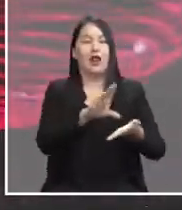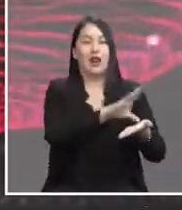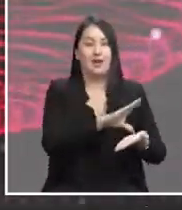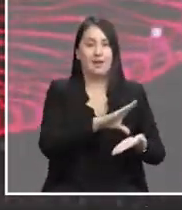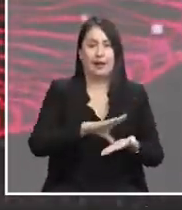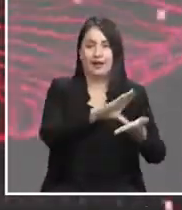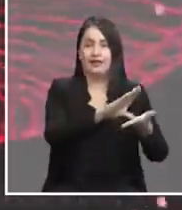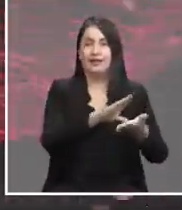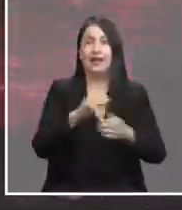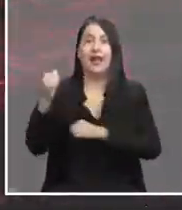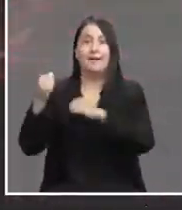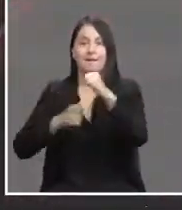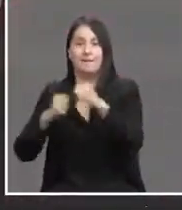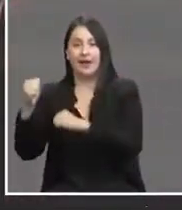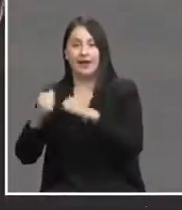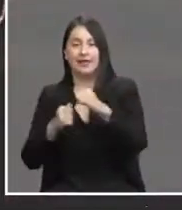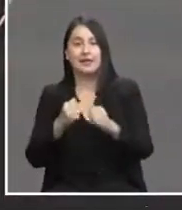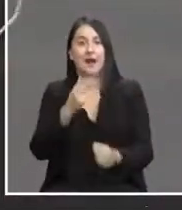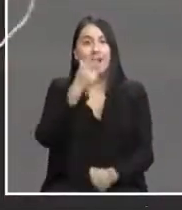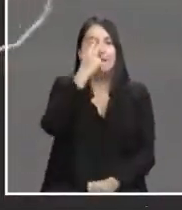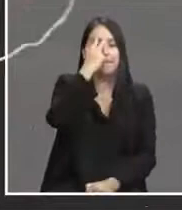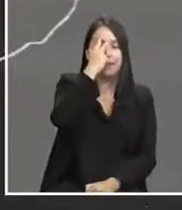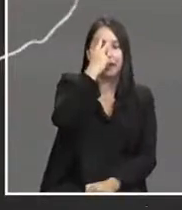they're all struggling. Daily,